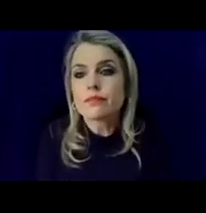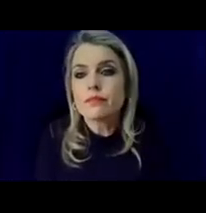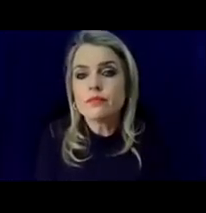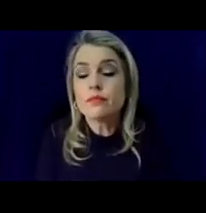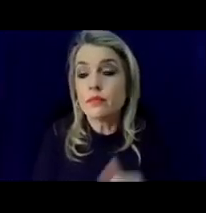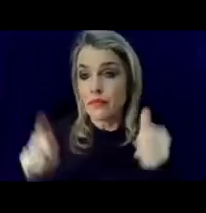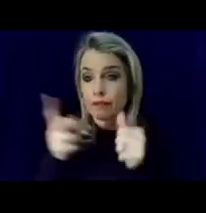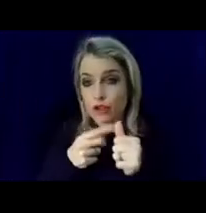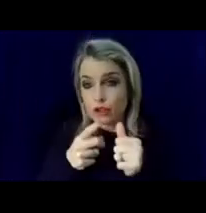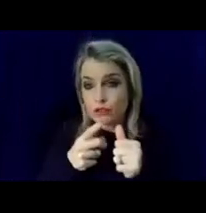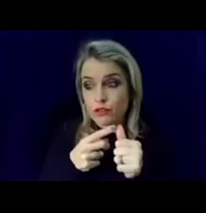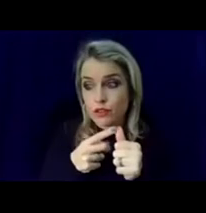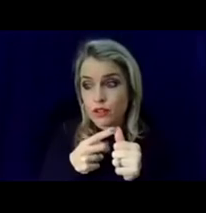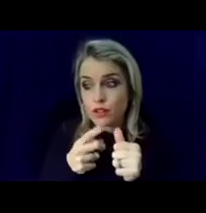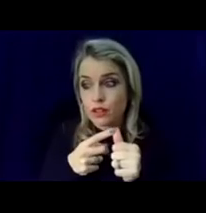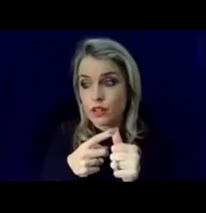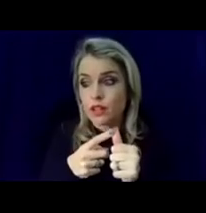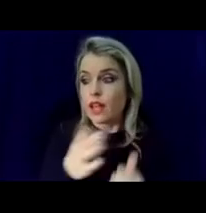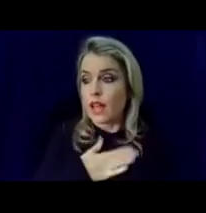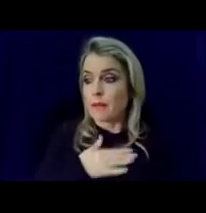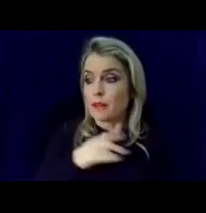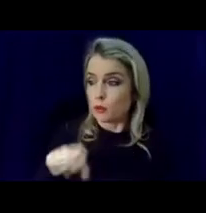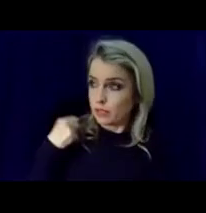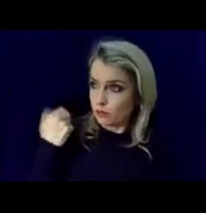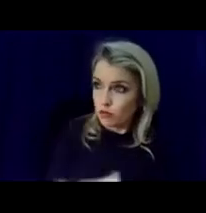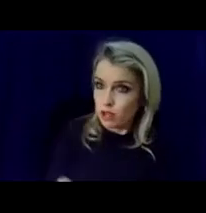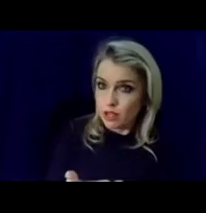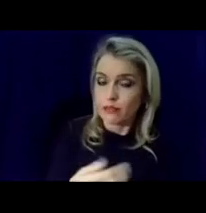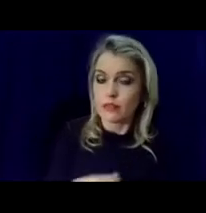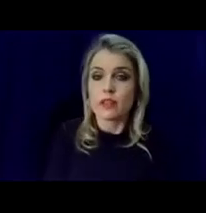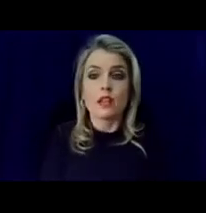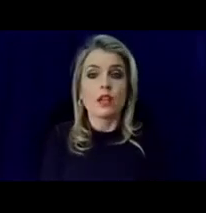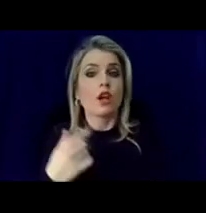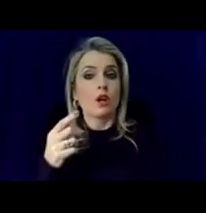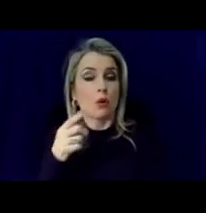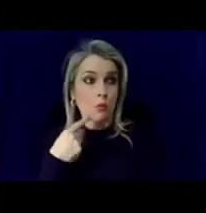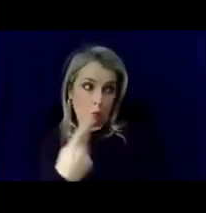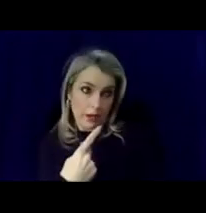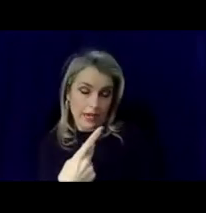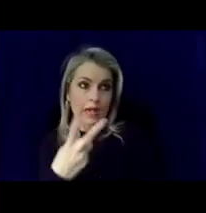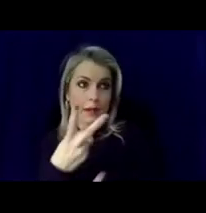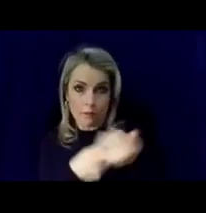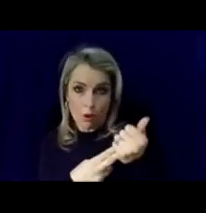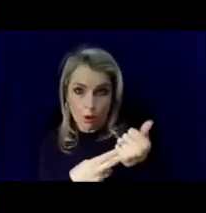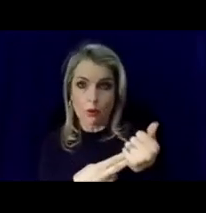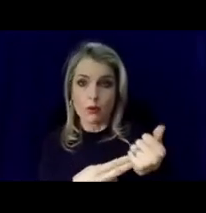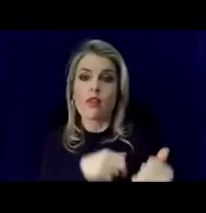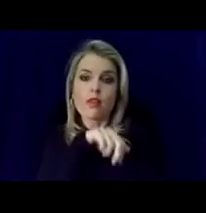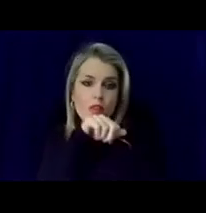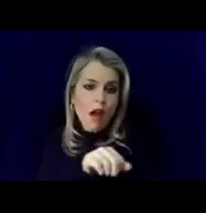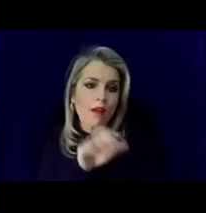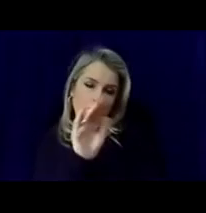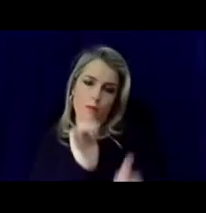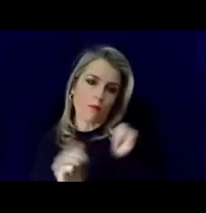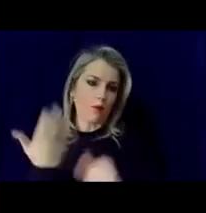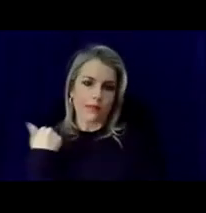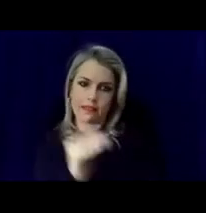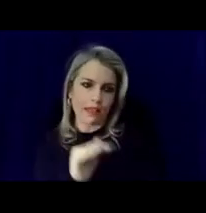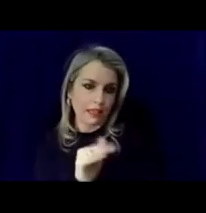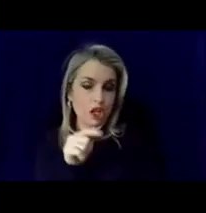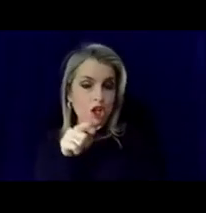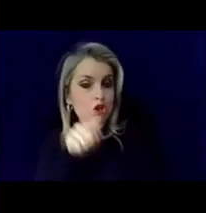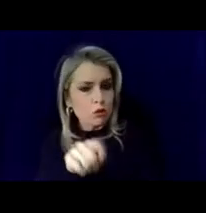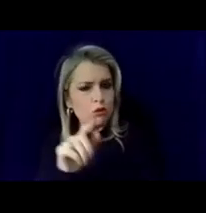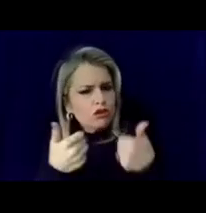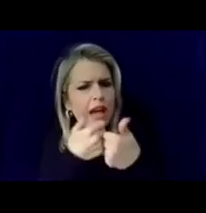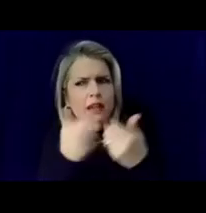First of all, glad you can make it. We both loved your performance last night. You